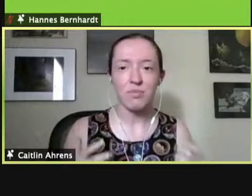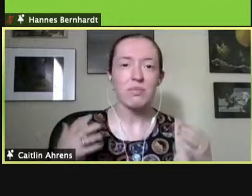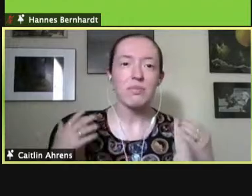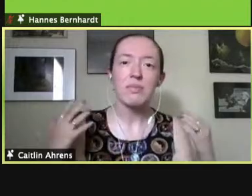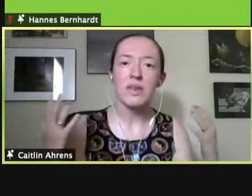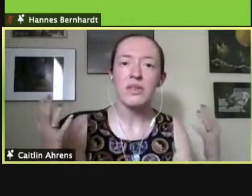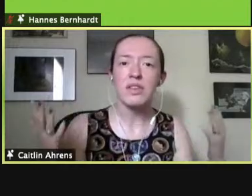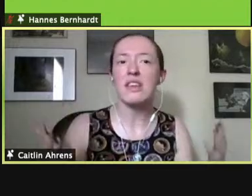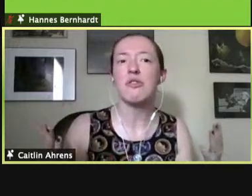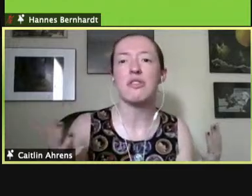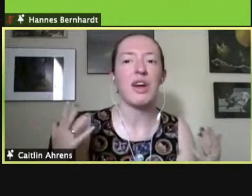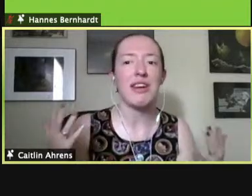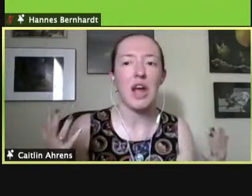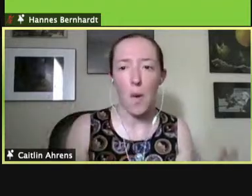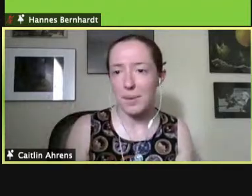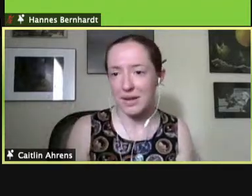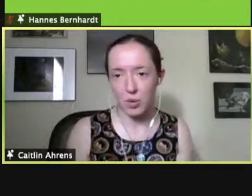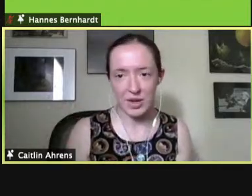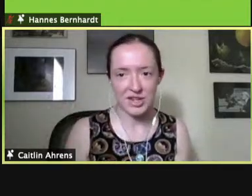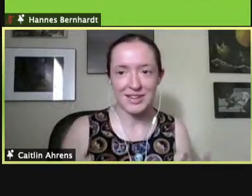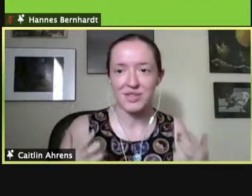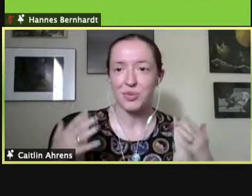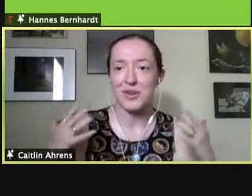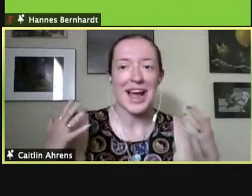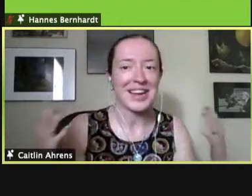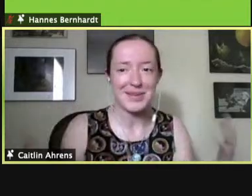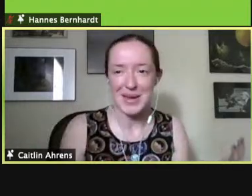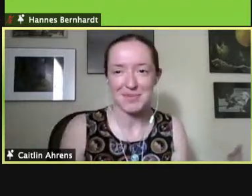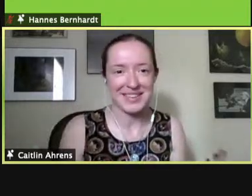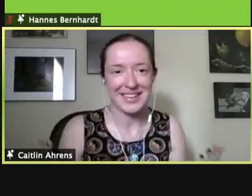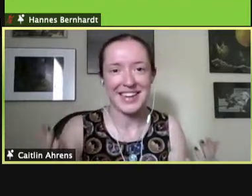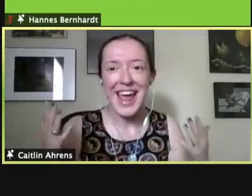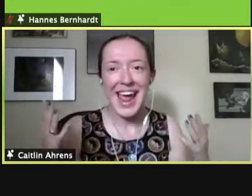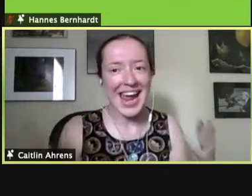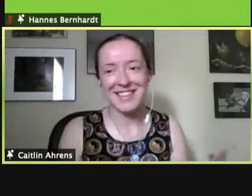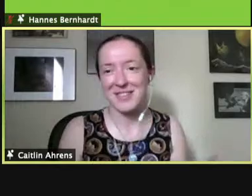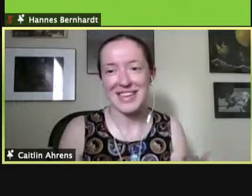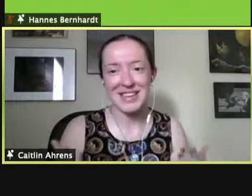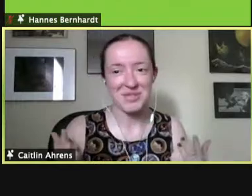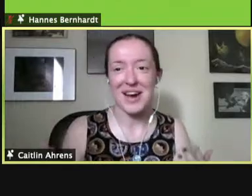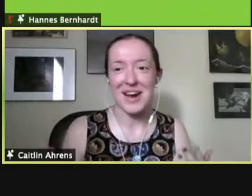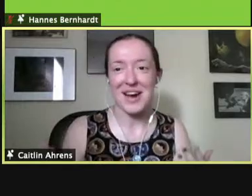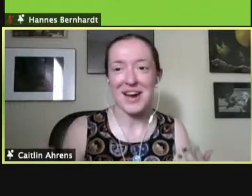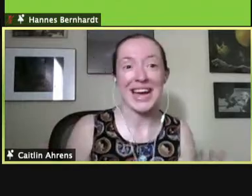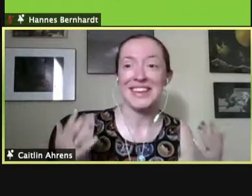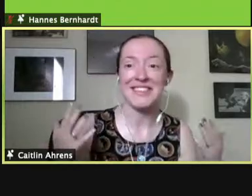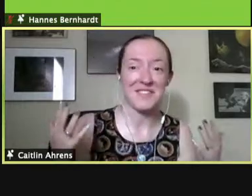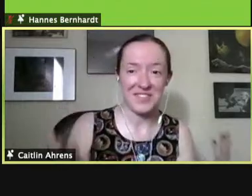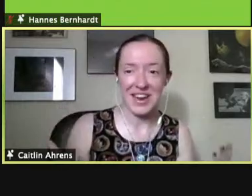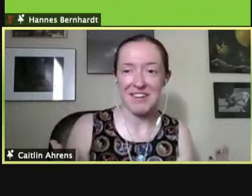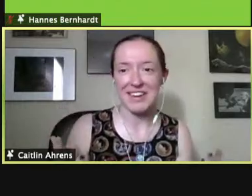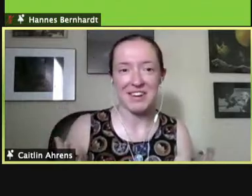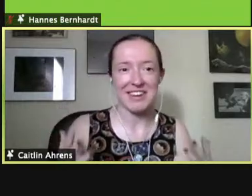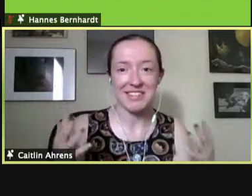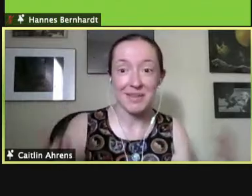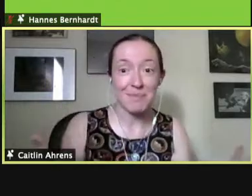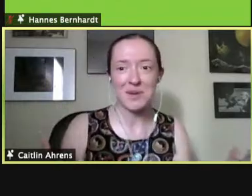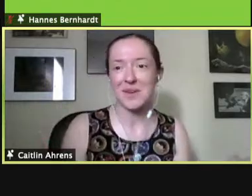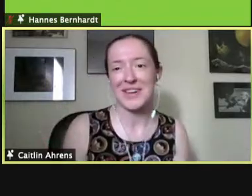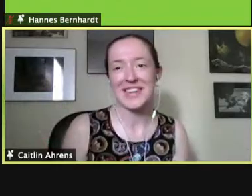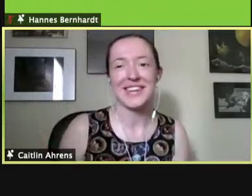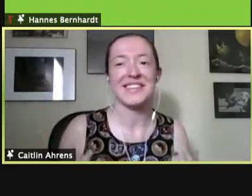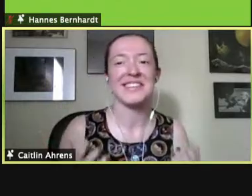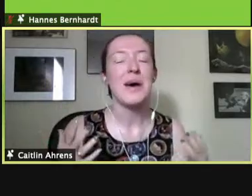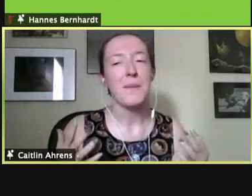volatiles. So these are just very open questions. We're not going to be able to answer these right off the bat. These are very, very